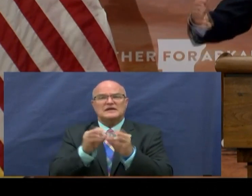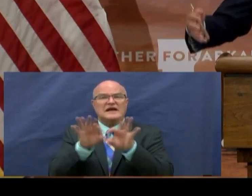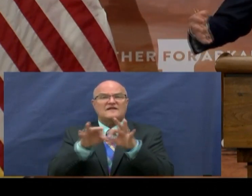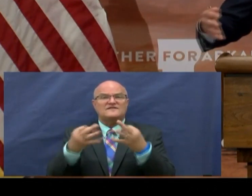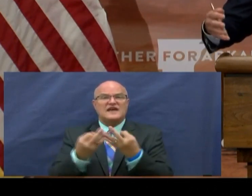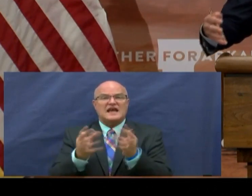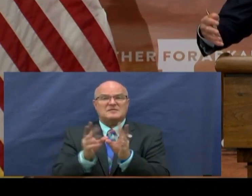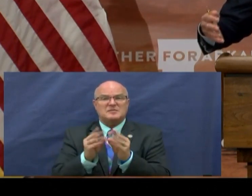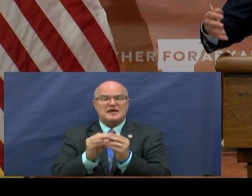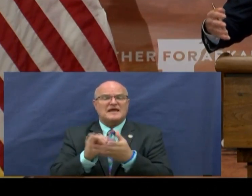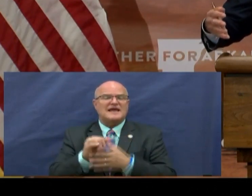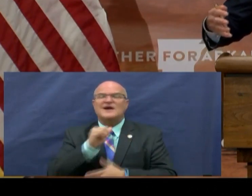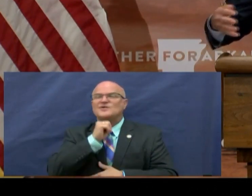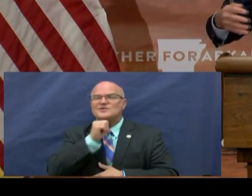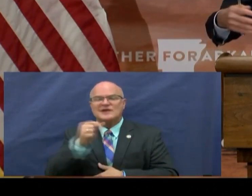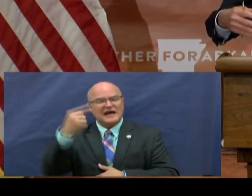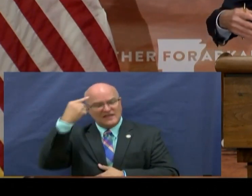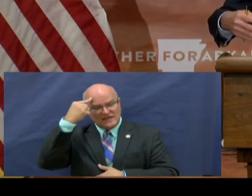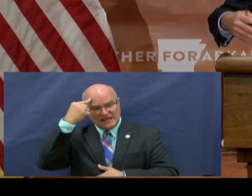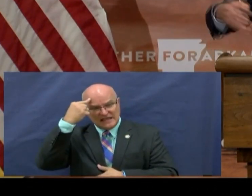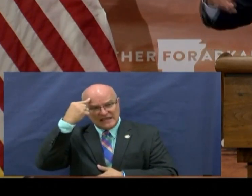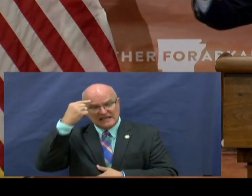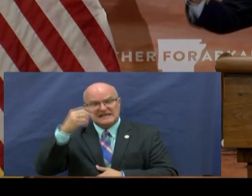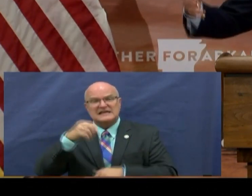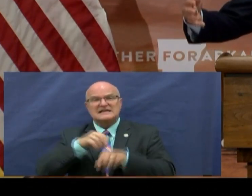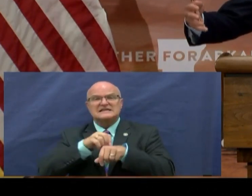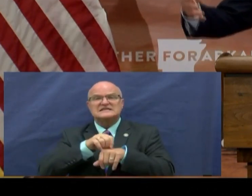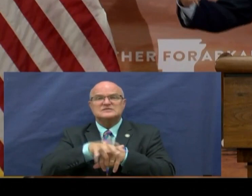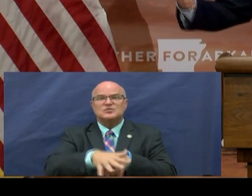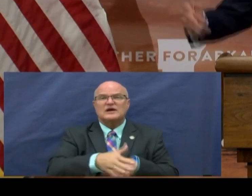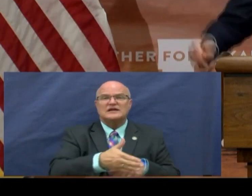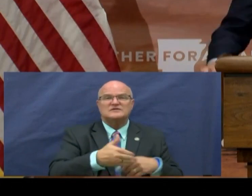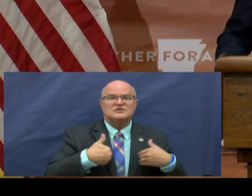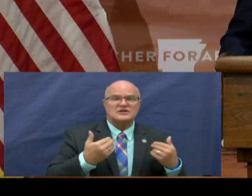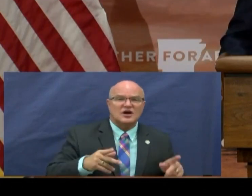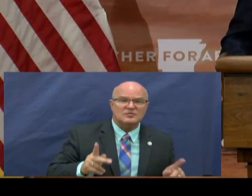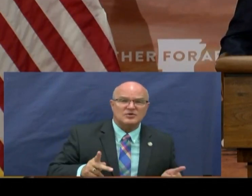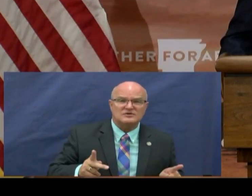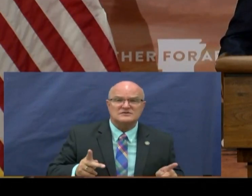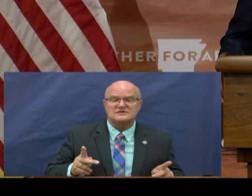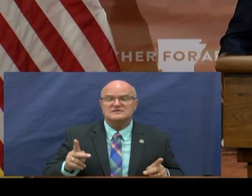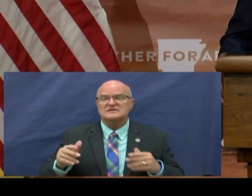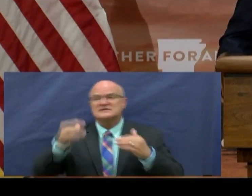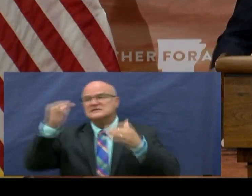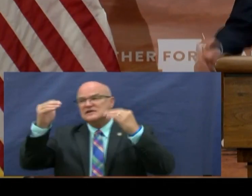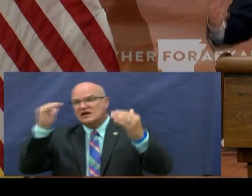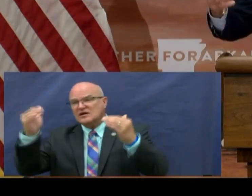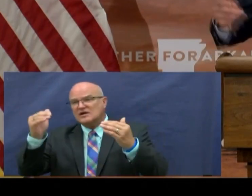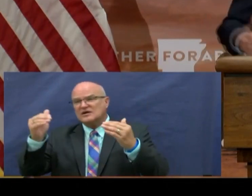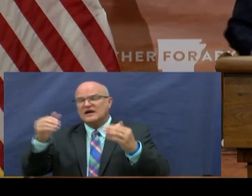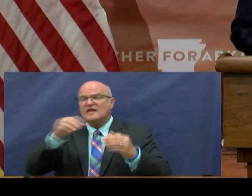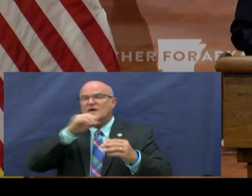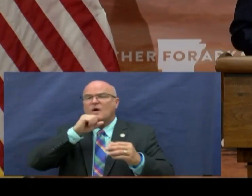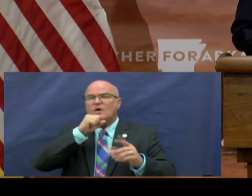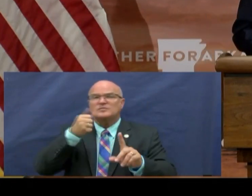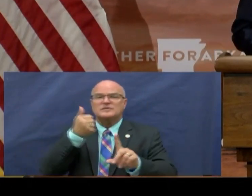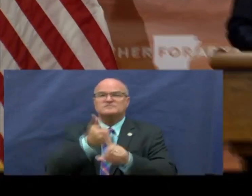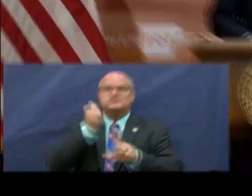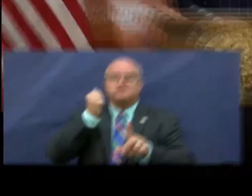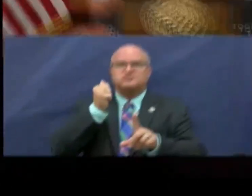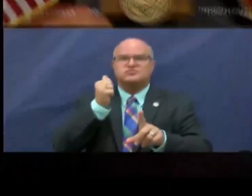gatherings, that we're not mindful that it can spread to a young person, to an adult, that it could have more severe consequences. Dr.